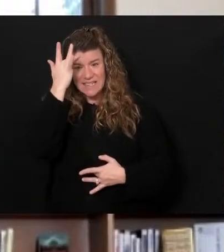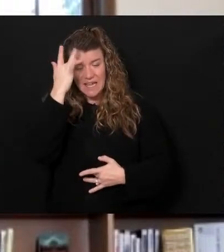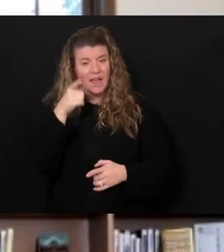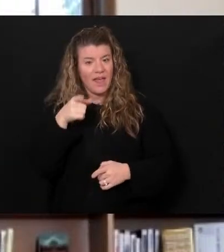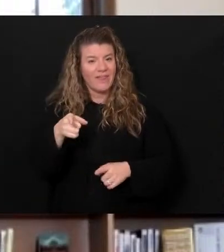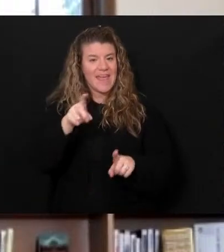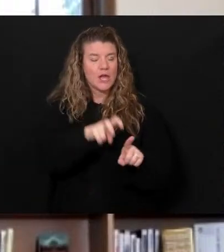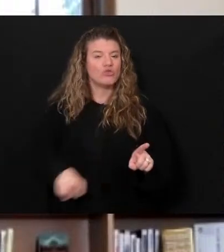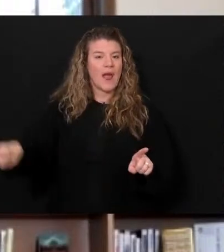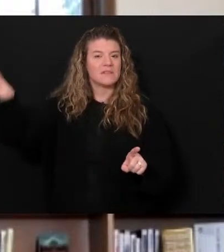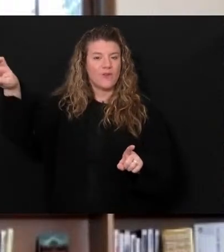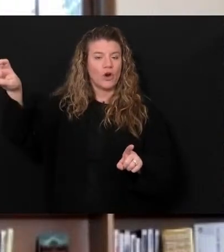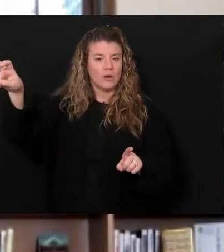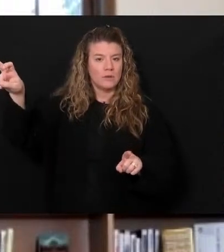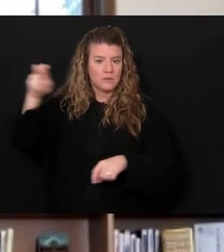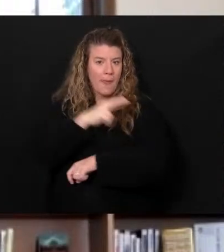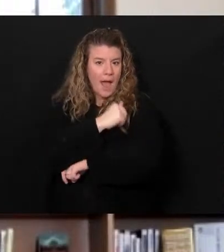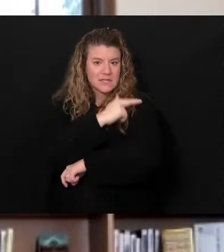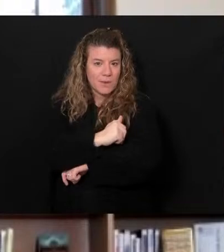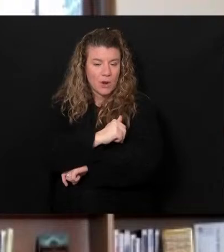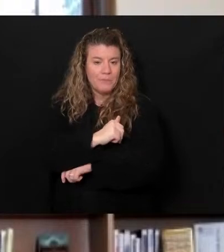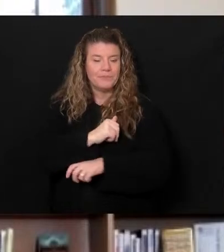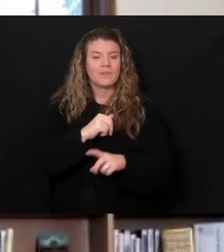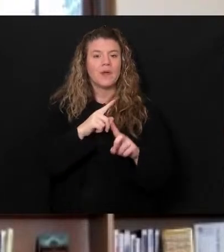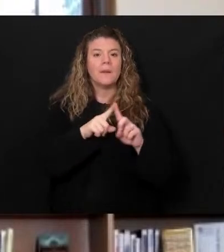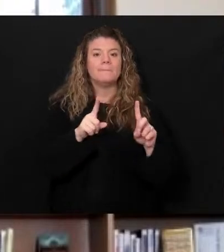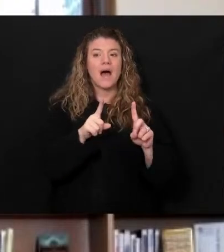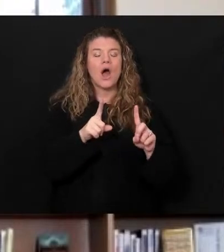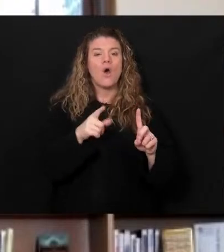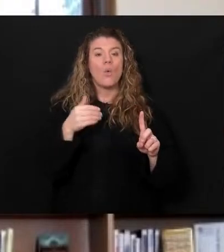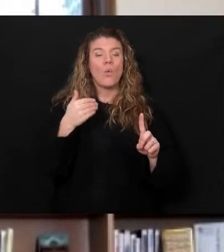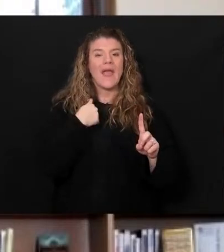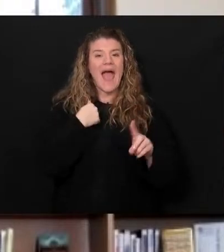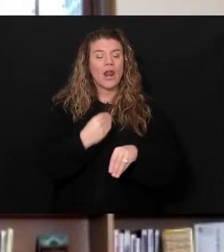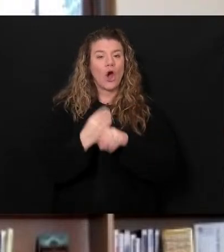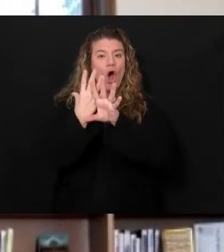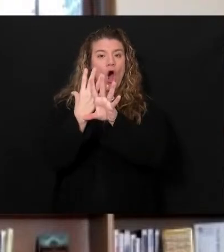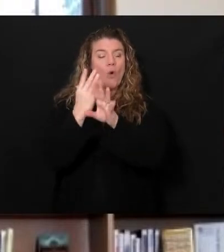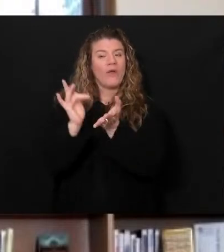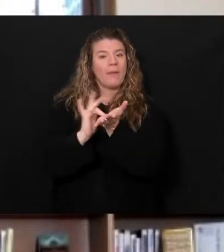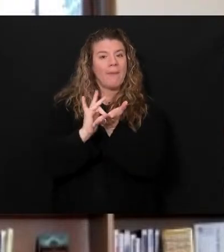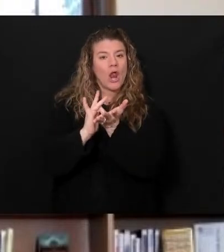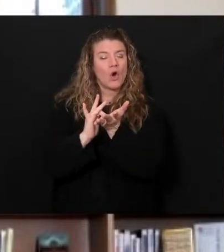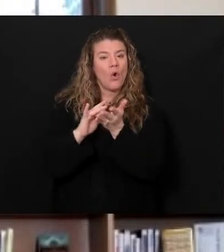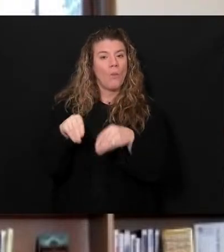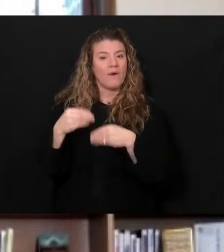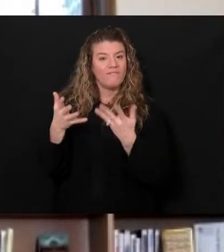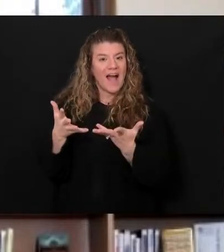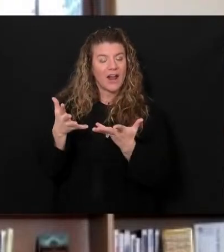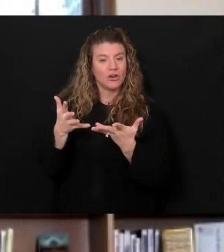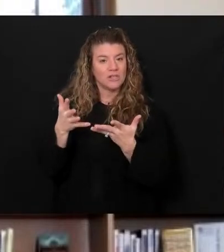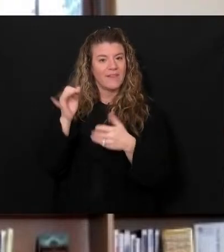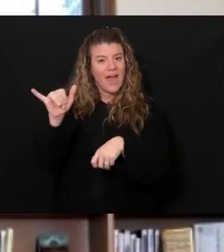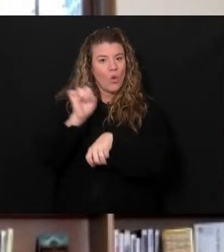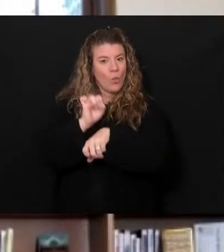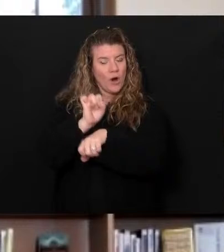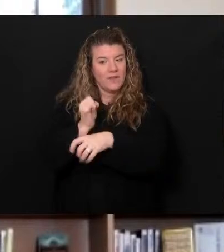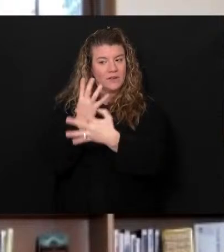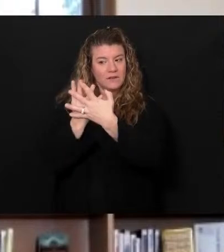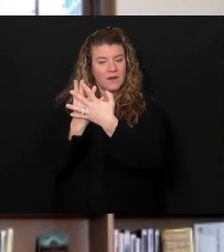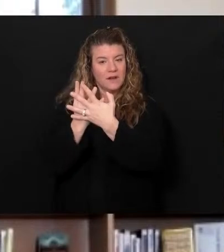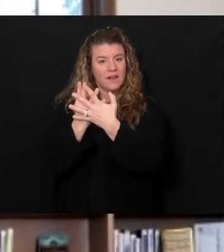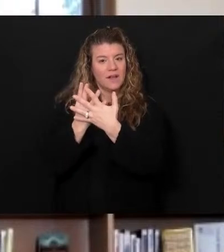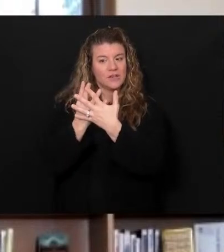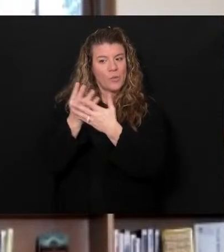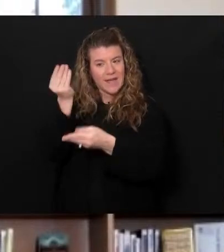transferred out of the facility. But we did have a call with the medical providers of the correctional facilities to keep them up to